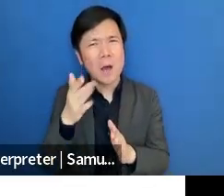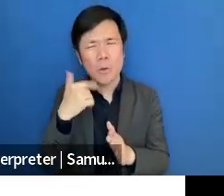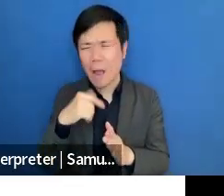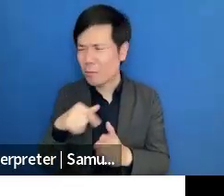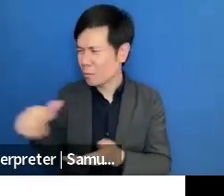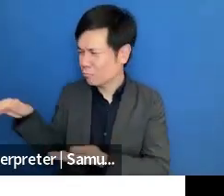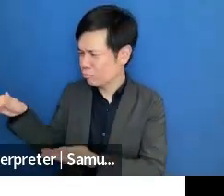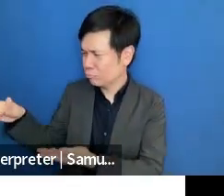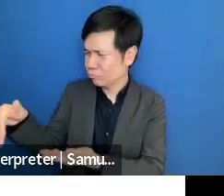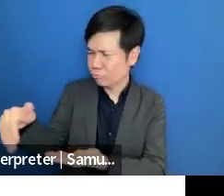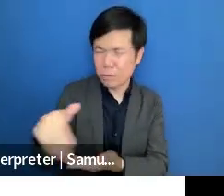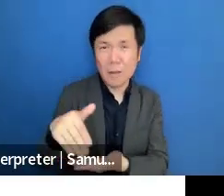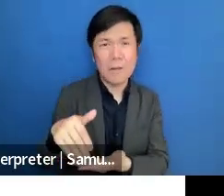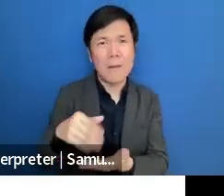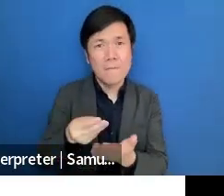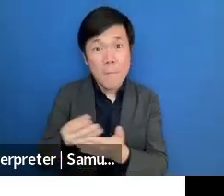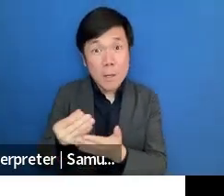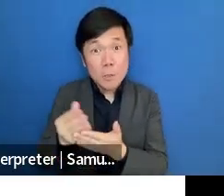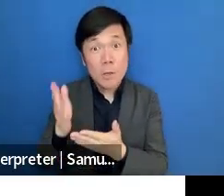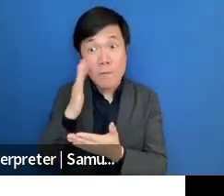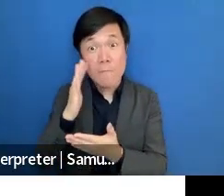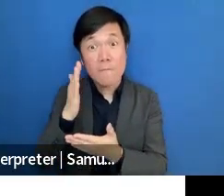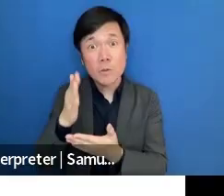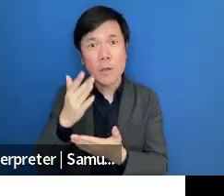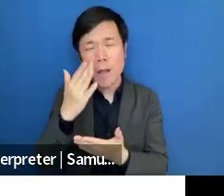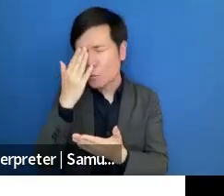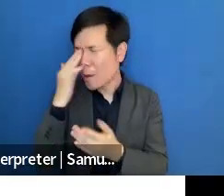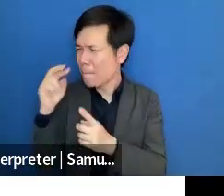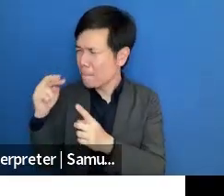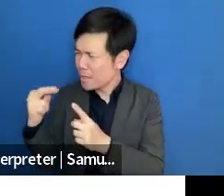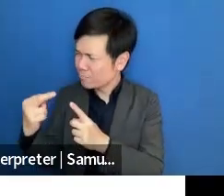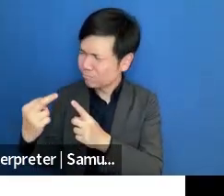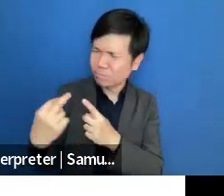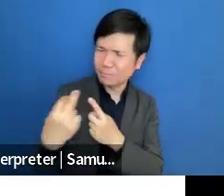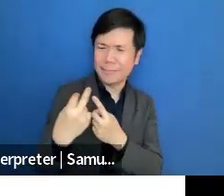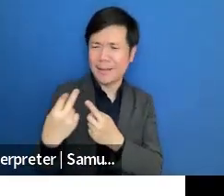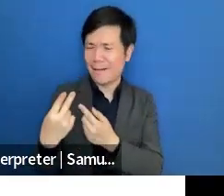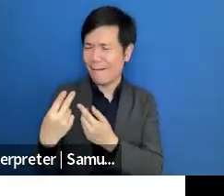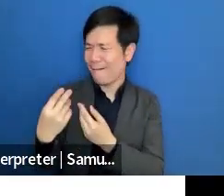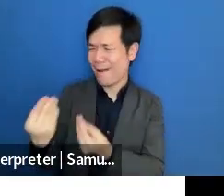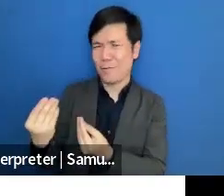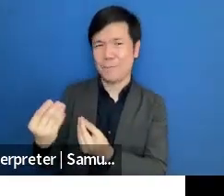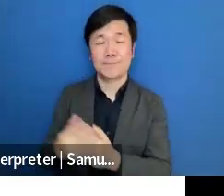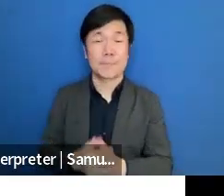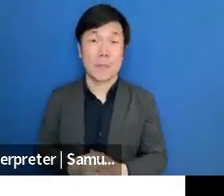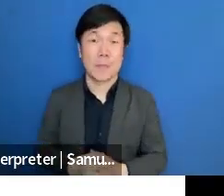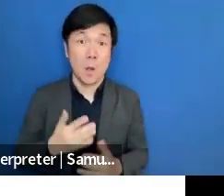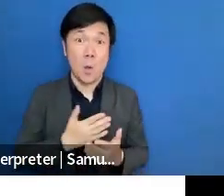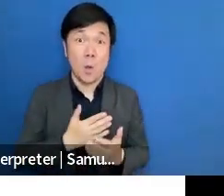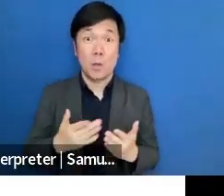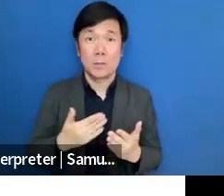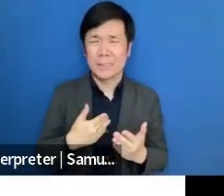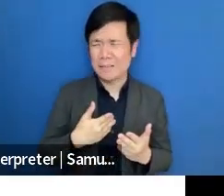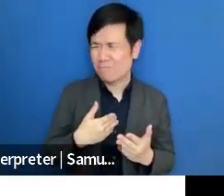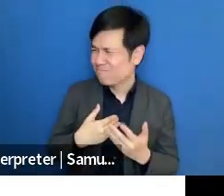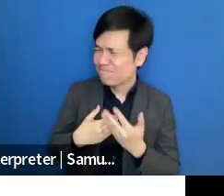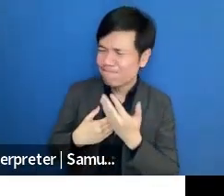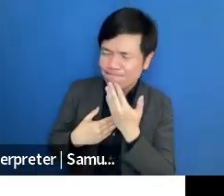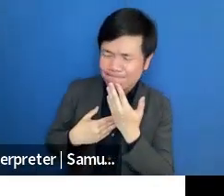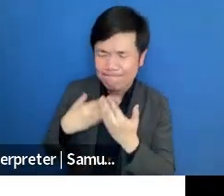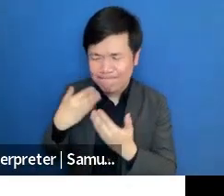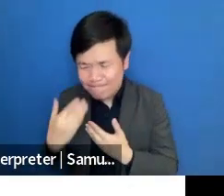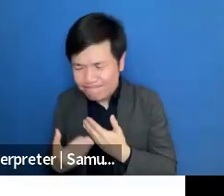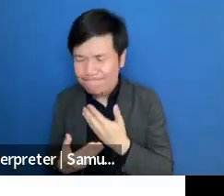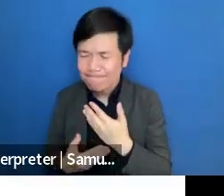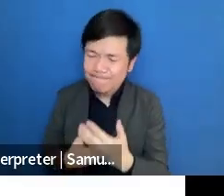collection to be able to fully capture the spectrum of protection gaps. First challenge was probably the easiest to